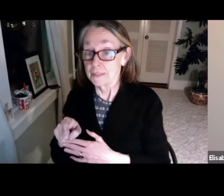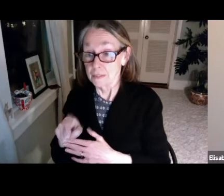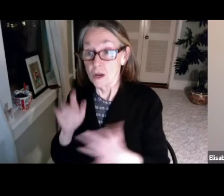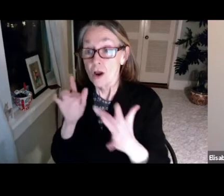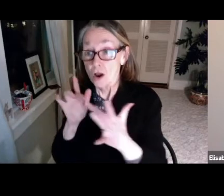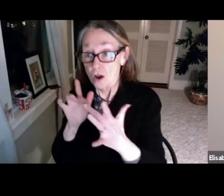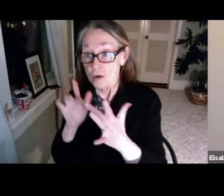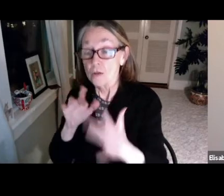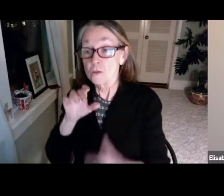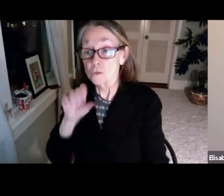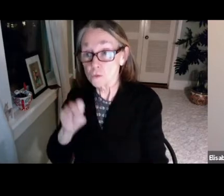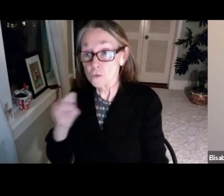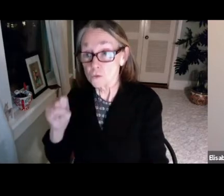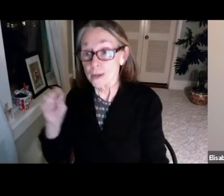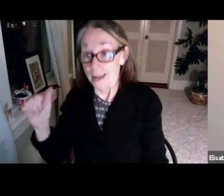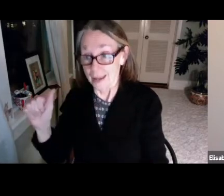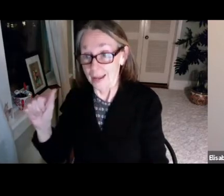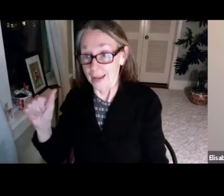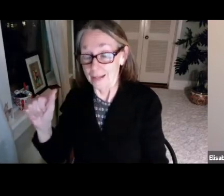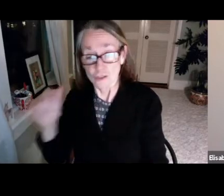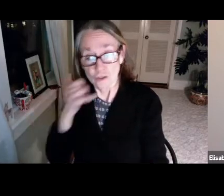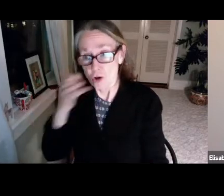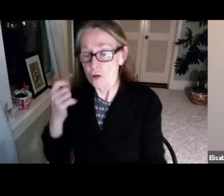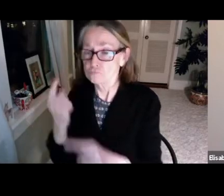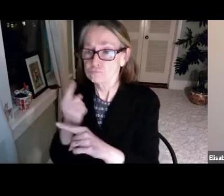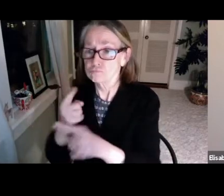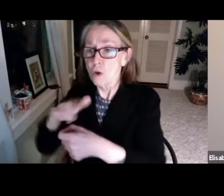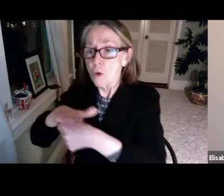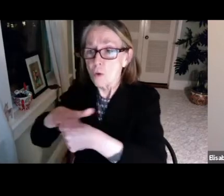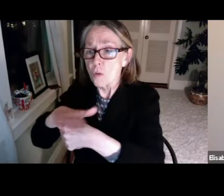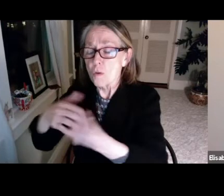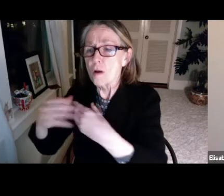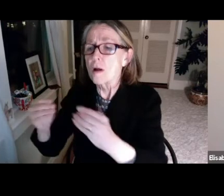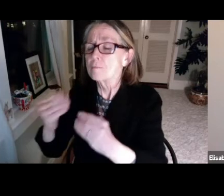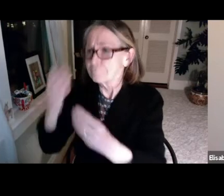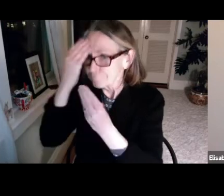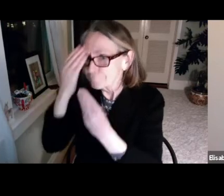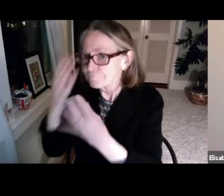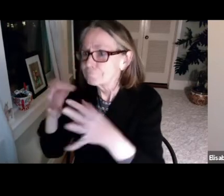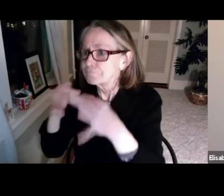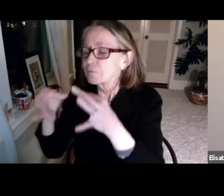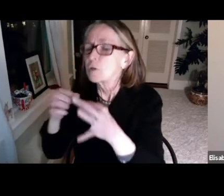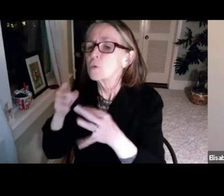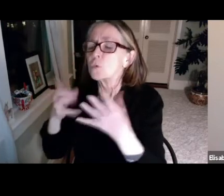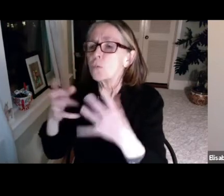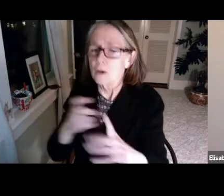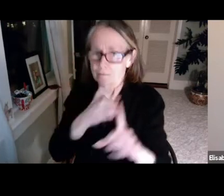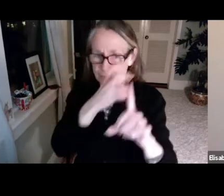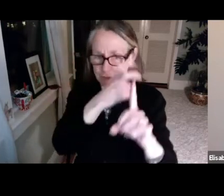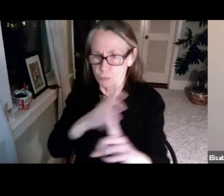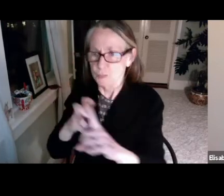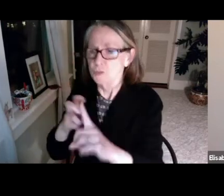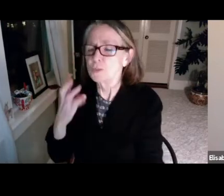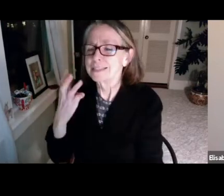contact Social Security Administration, contact your local office, and talk to somebody there about switching over to